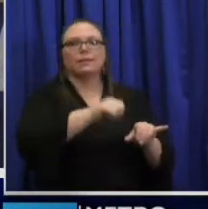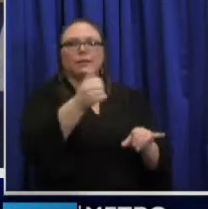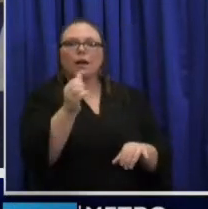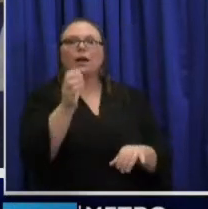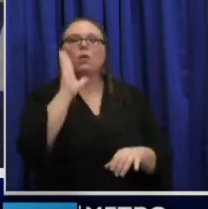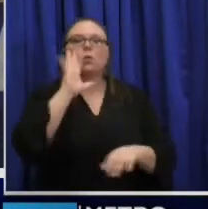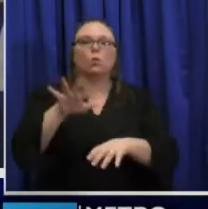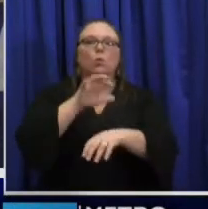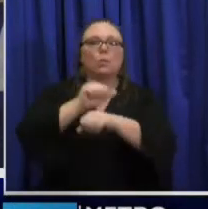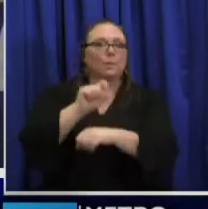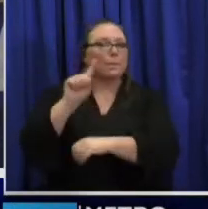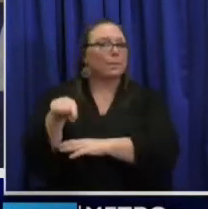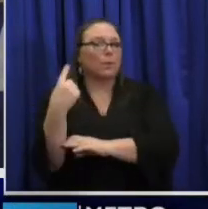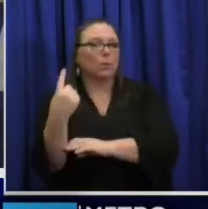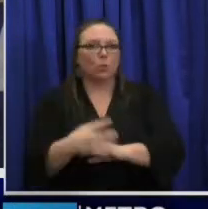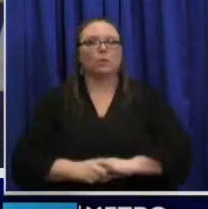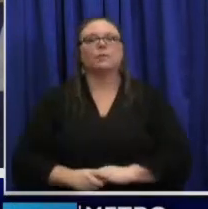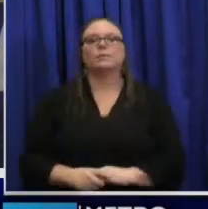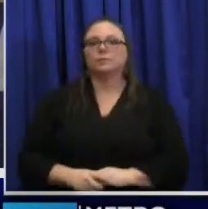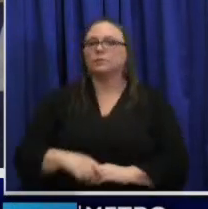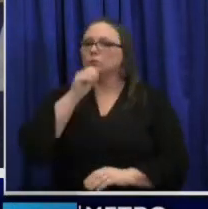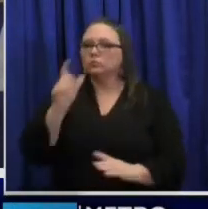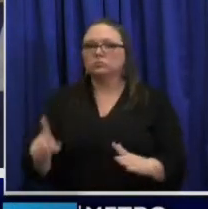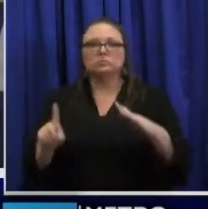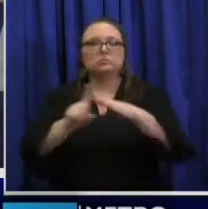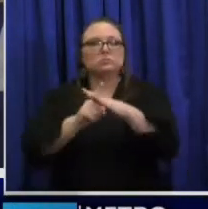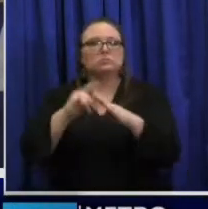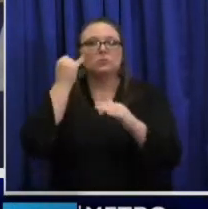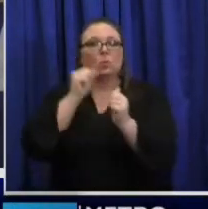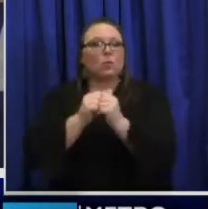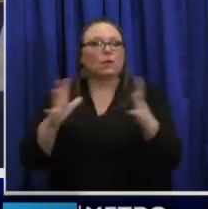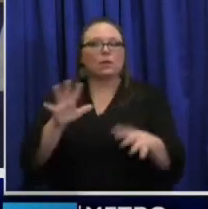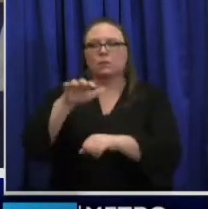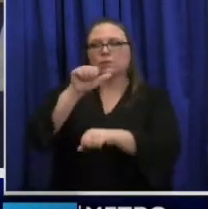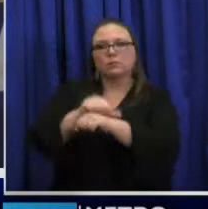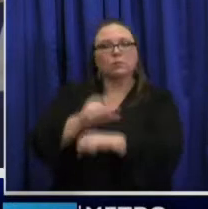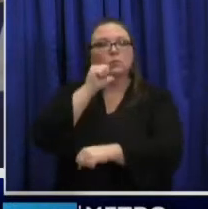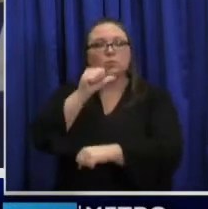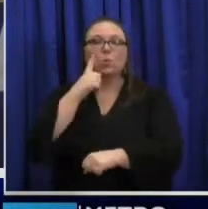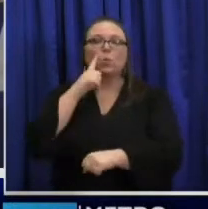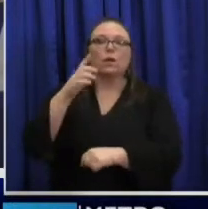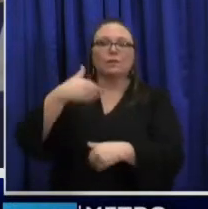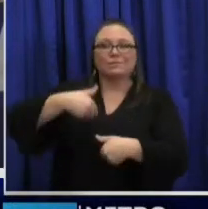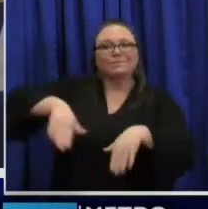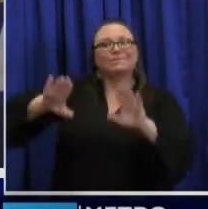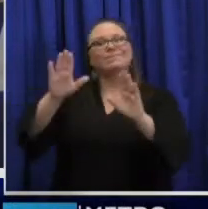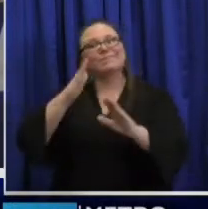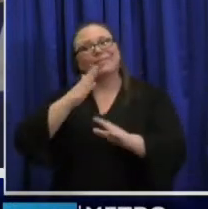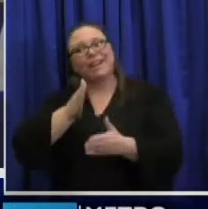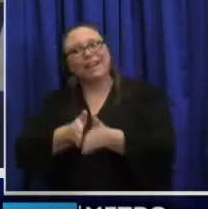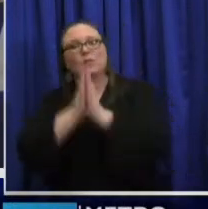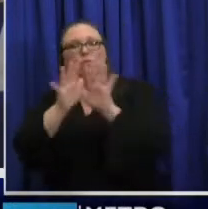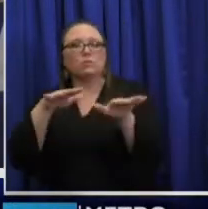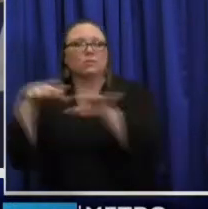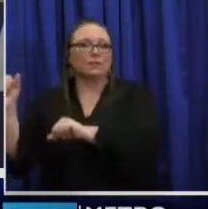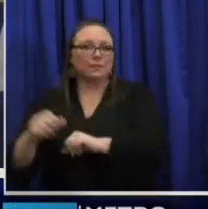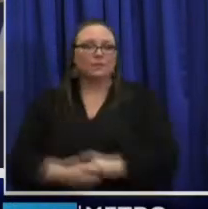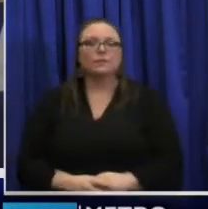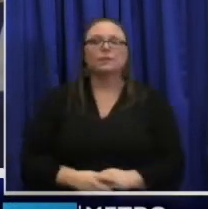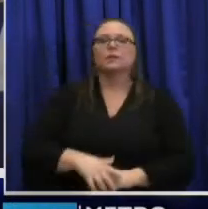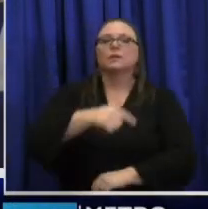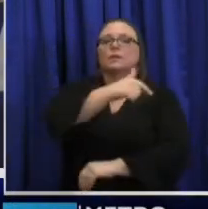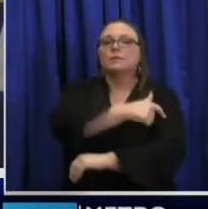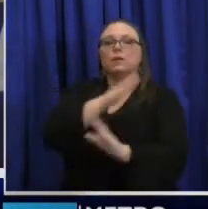be by appointment only. Please do not come if you do not have an appointment, as you will be turned away. Vaccinations that are offered